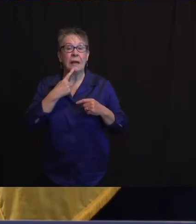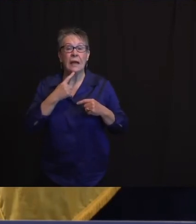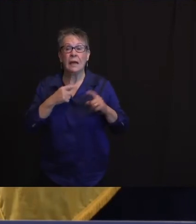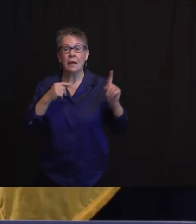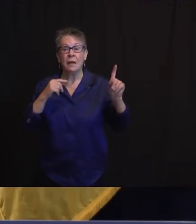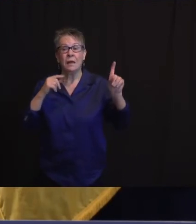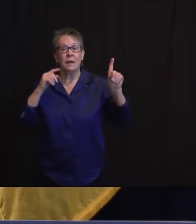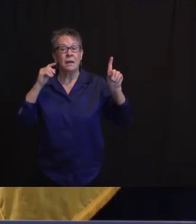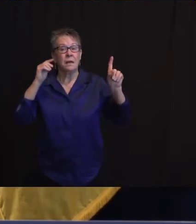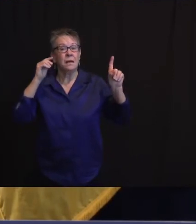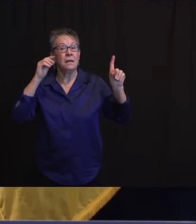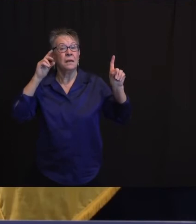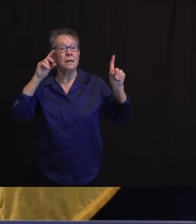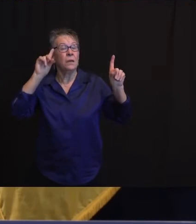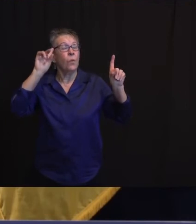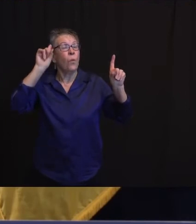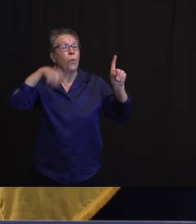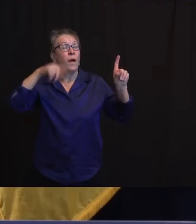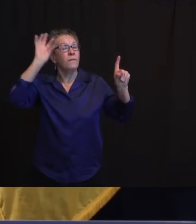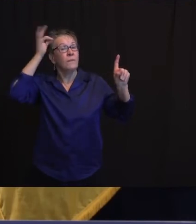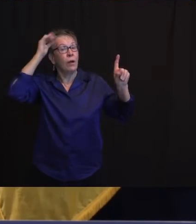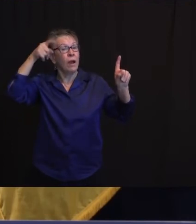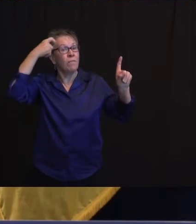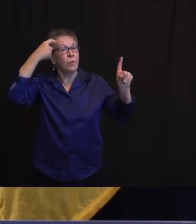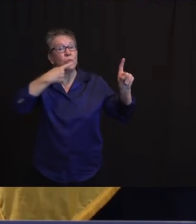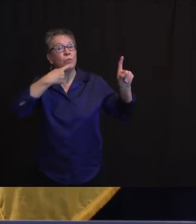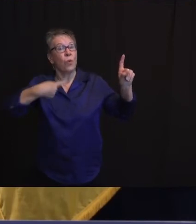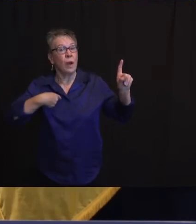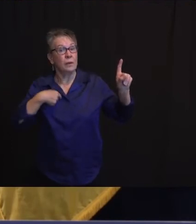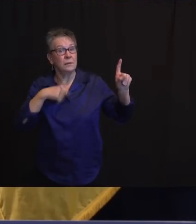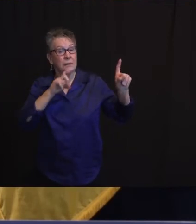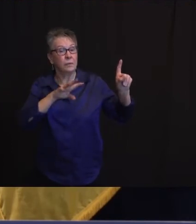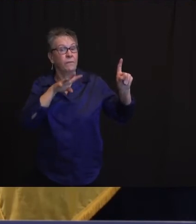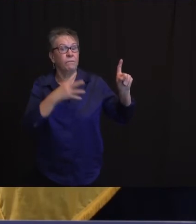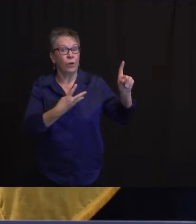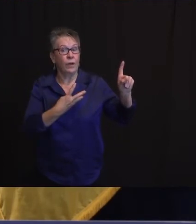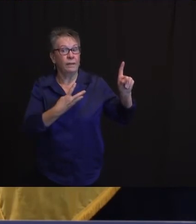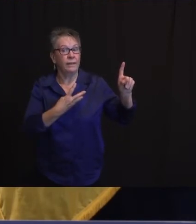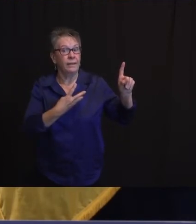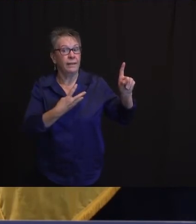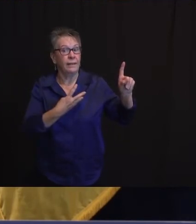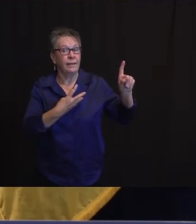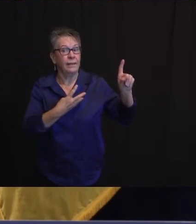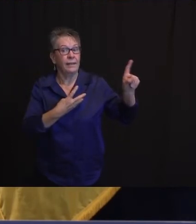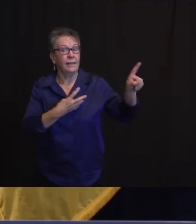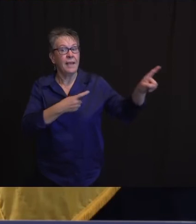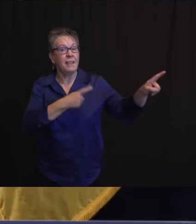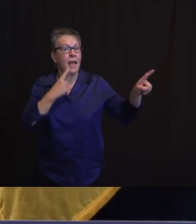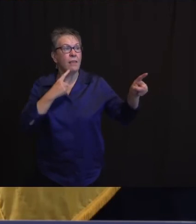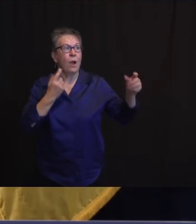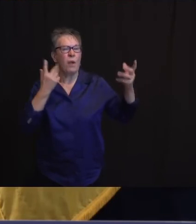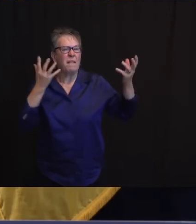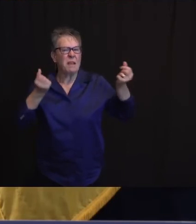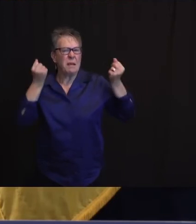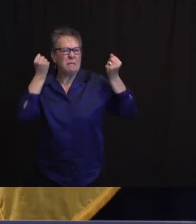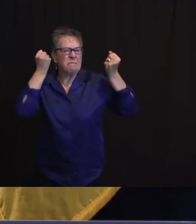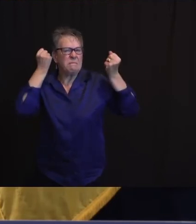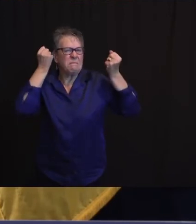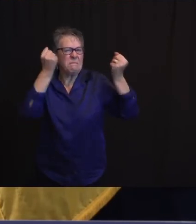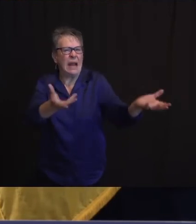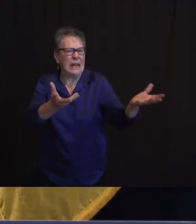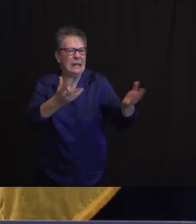They under-delivered. And so I don't have a specific number for January or February. Judy may, but those numbers are